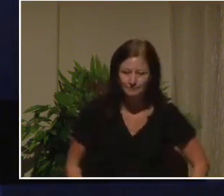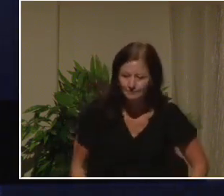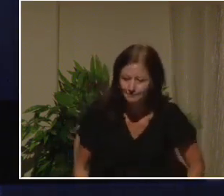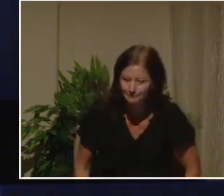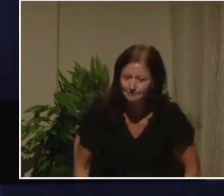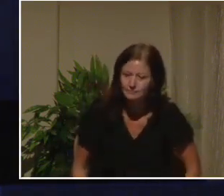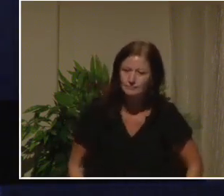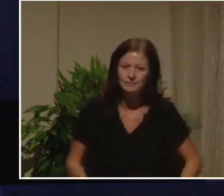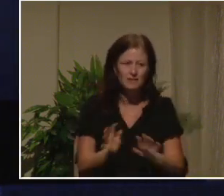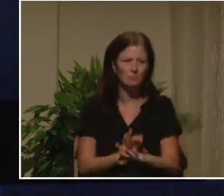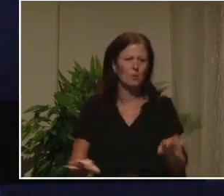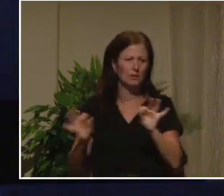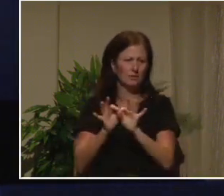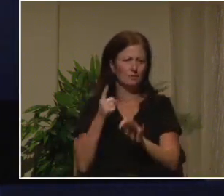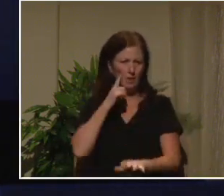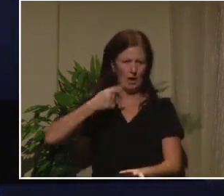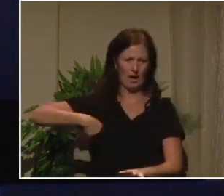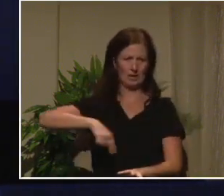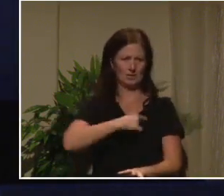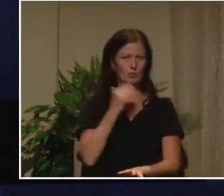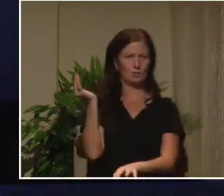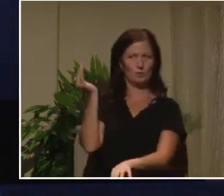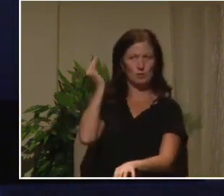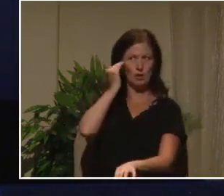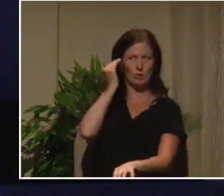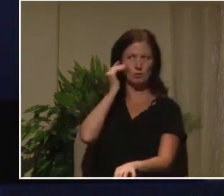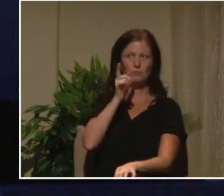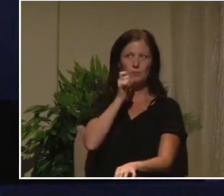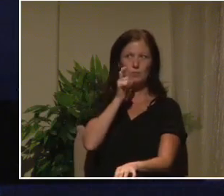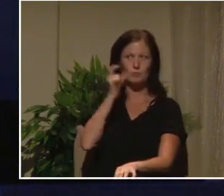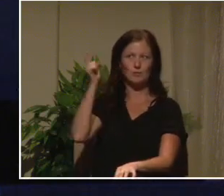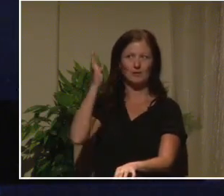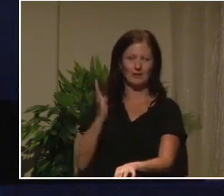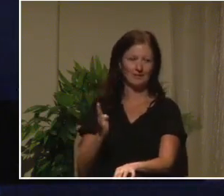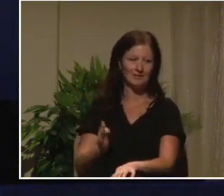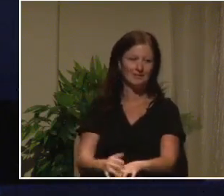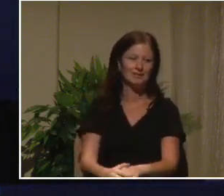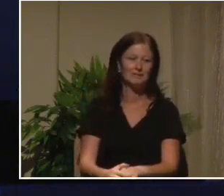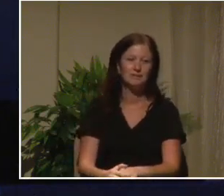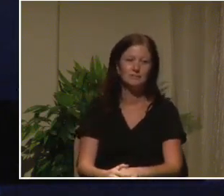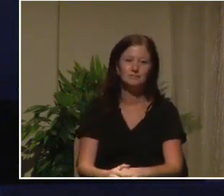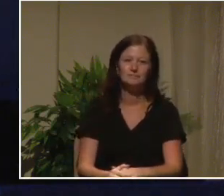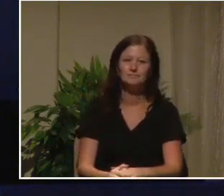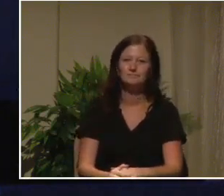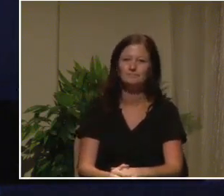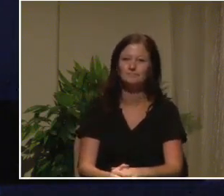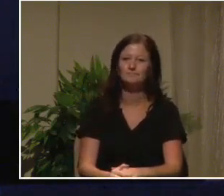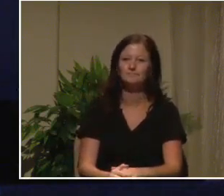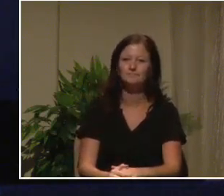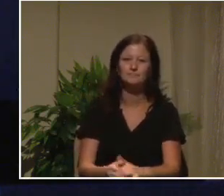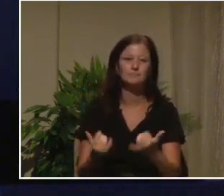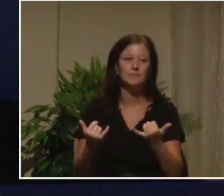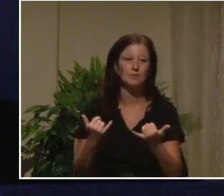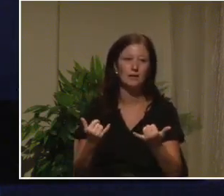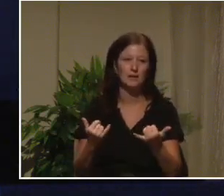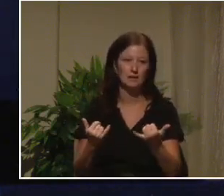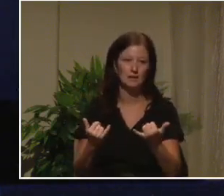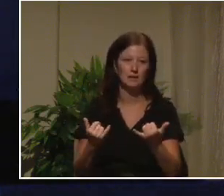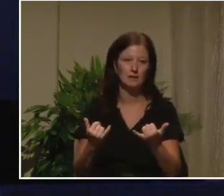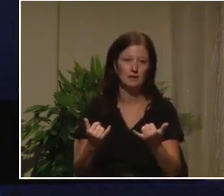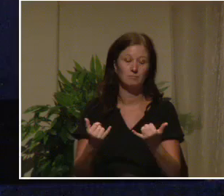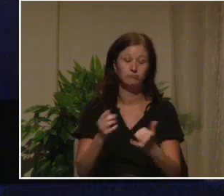than knowing God. There could be no greater gift. And so that's what we're going to be doing. And today we're looking at certainly one of the